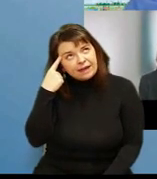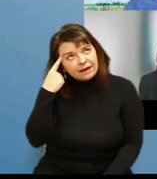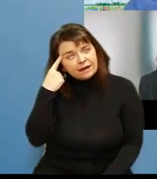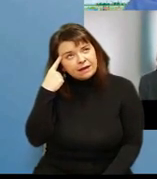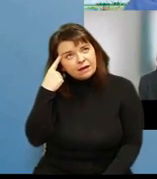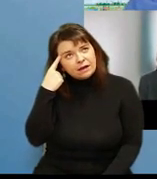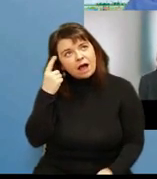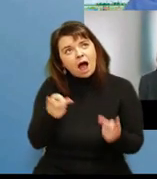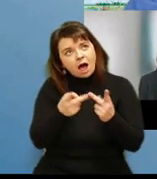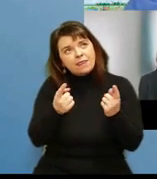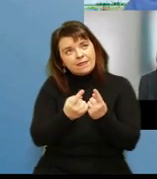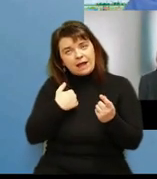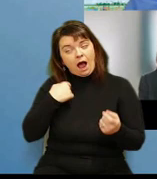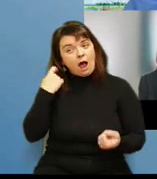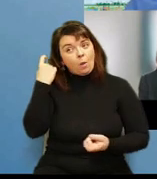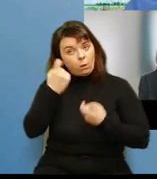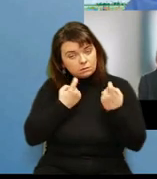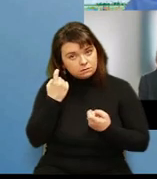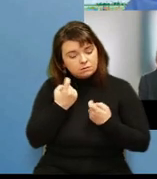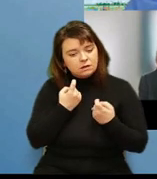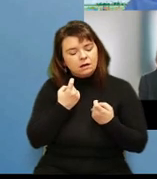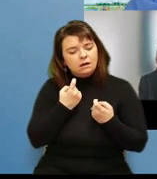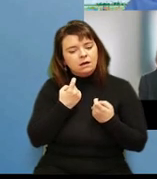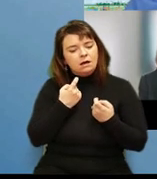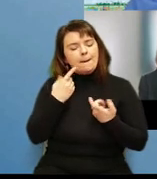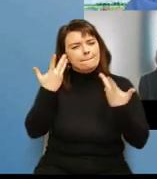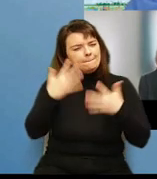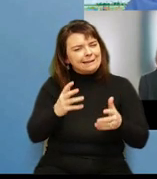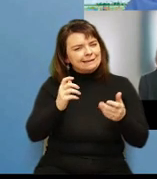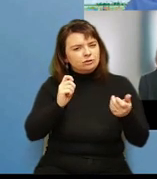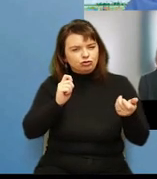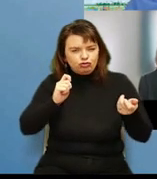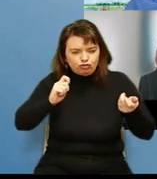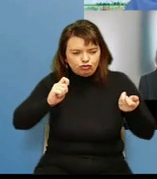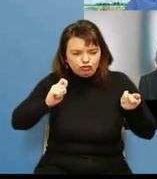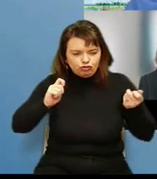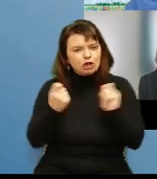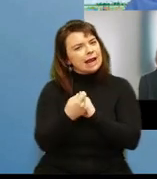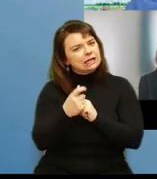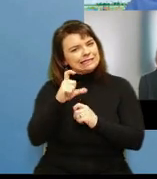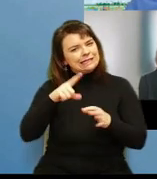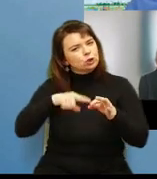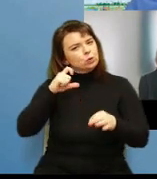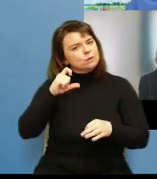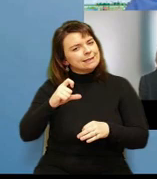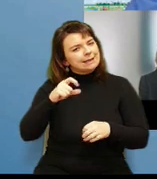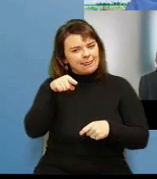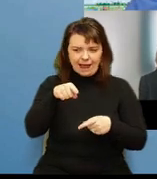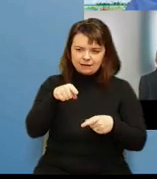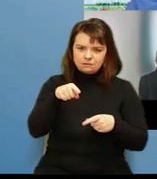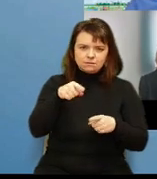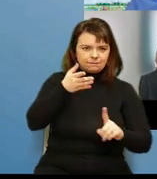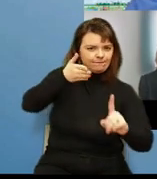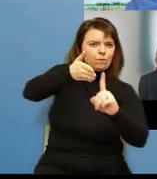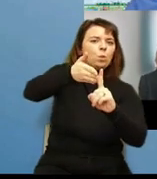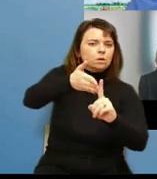isn't it? Sorry, too many. And I guess then the other thing I wondered is have there